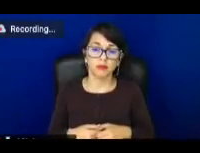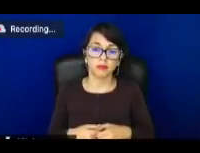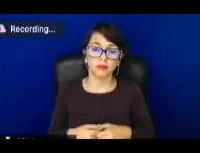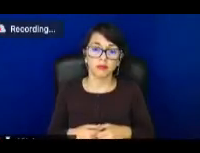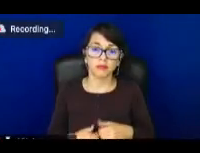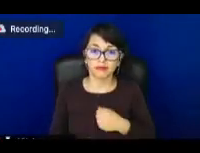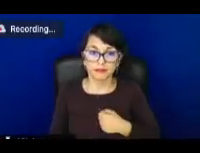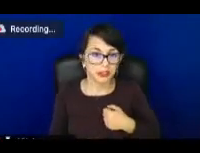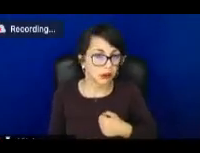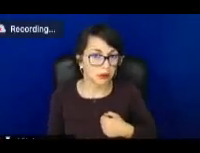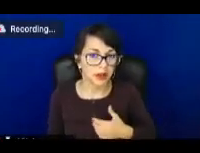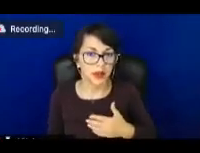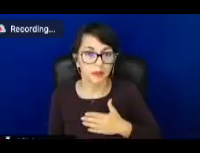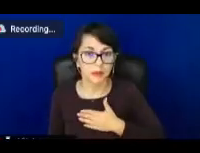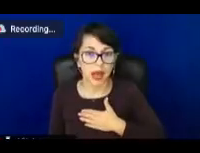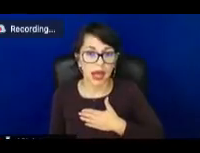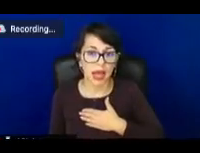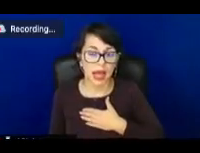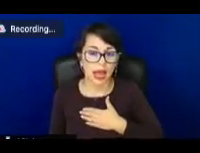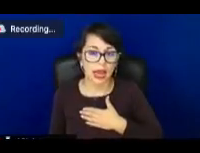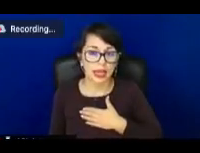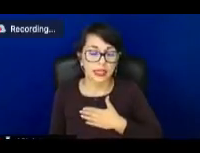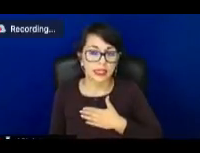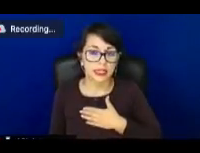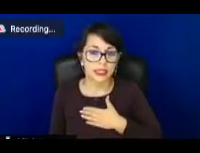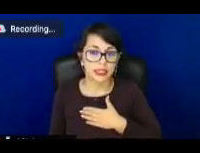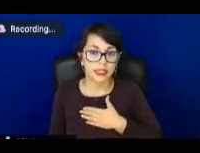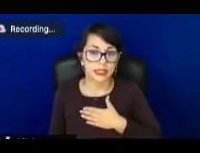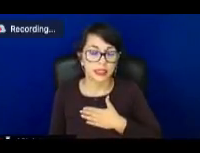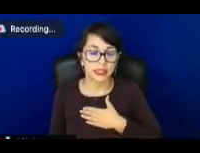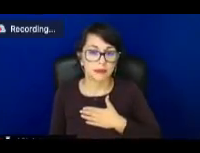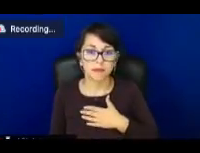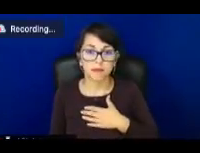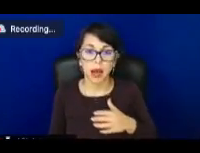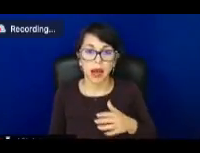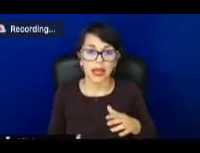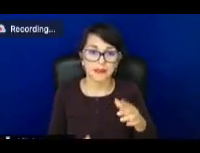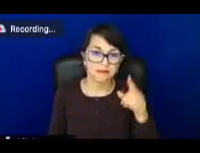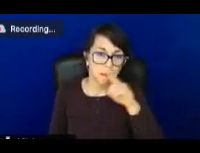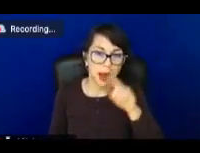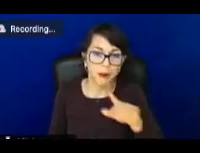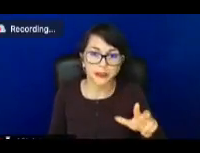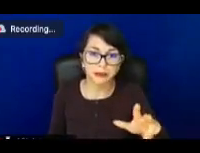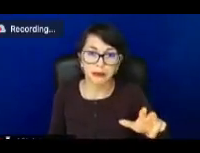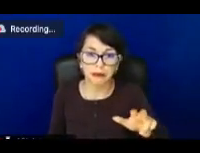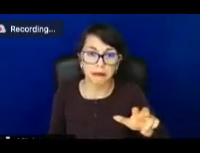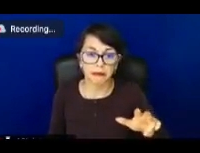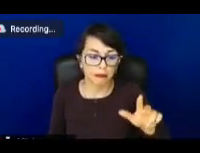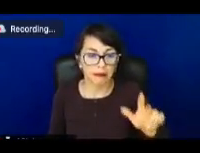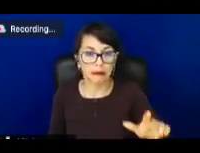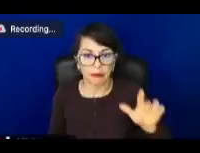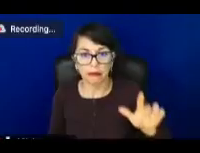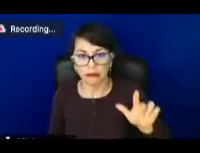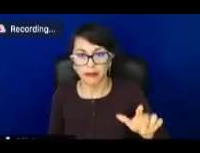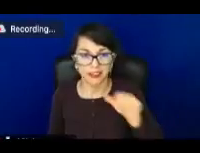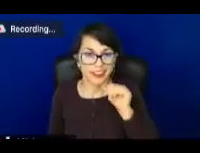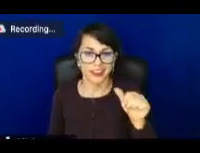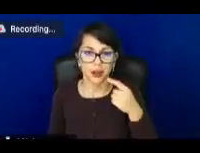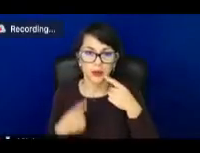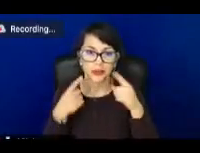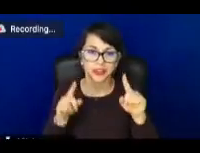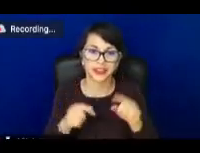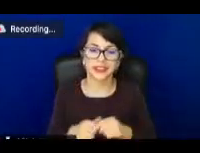Sorry, my mouse isn't cooperating. So here's maybe a